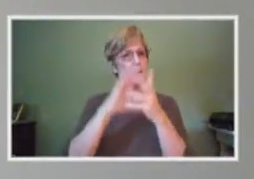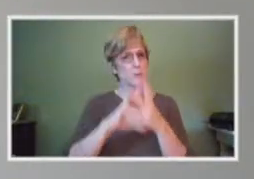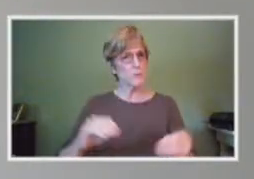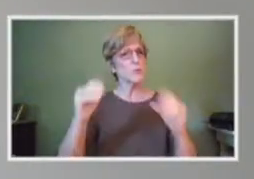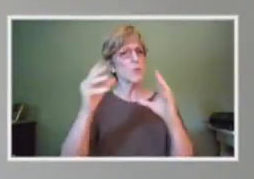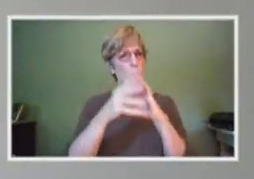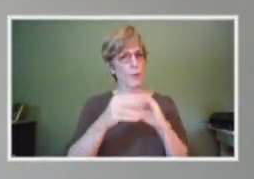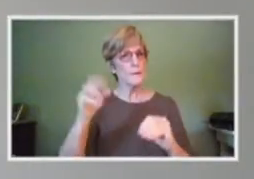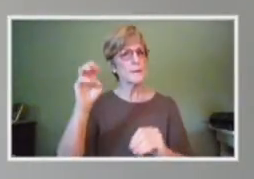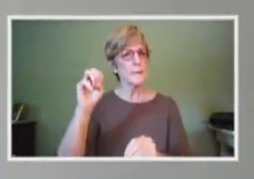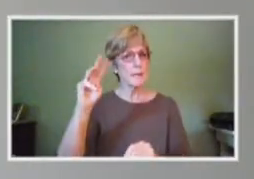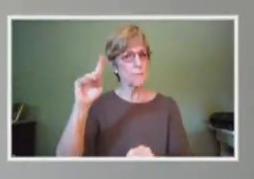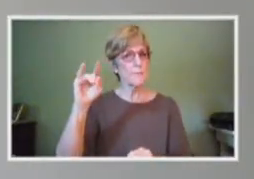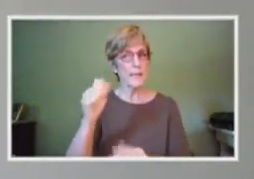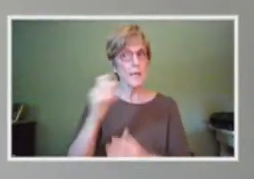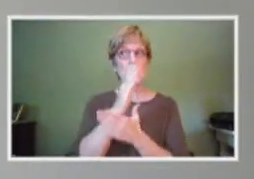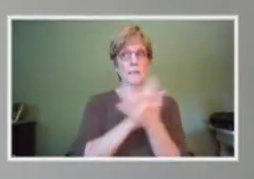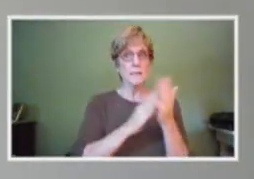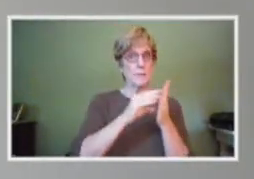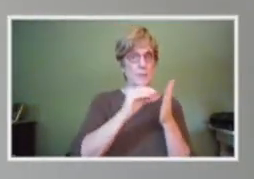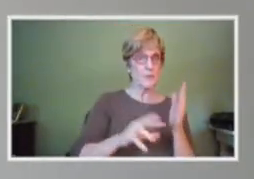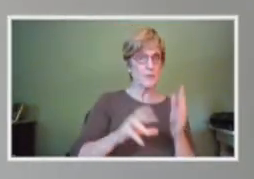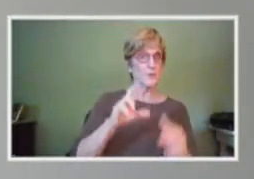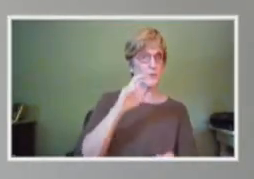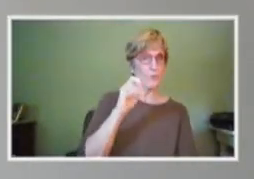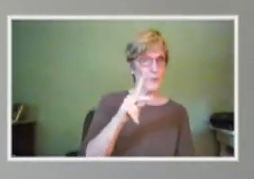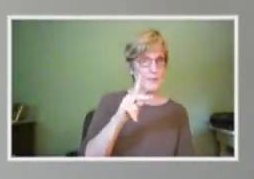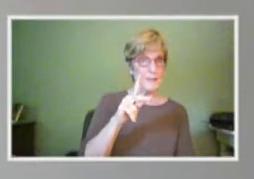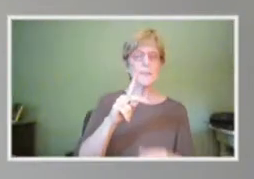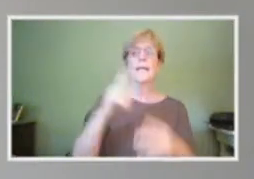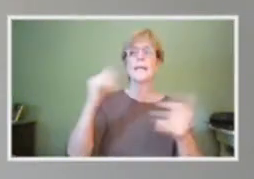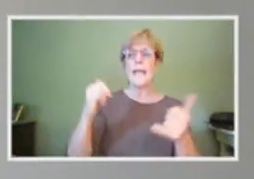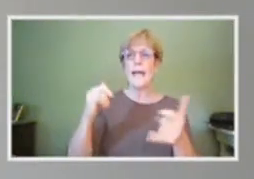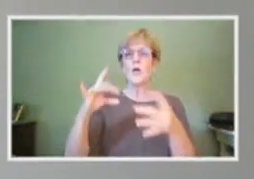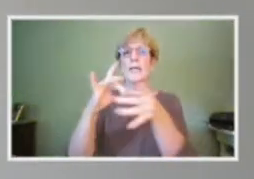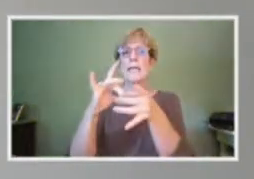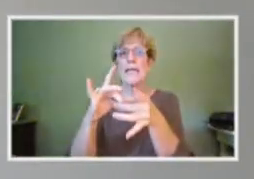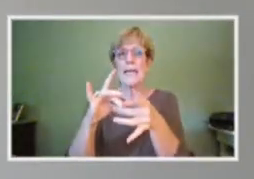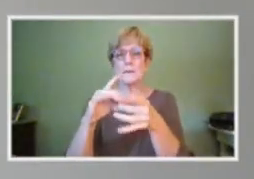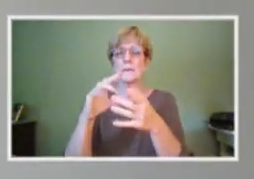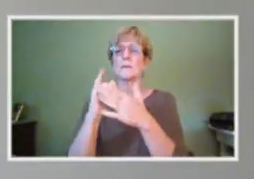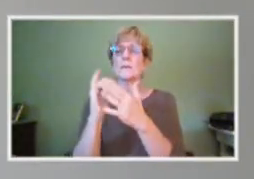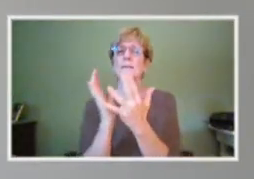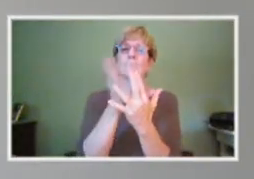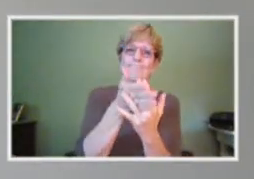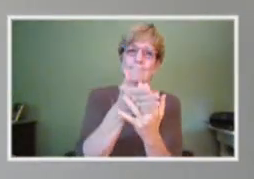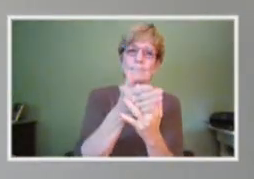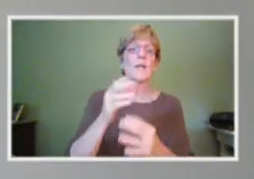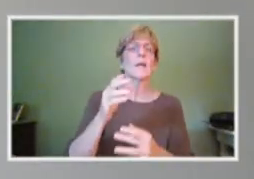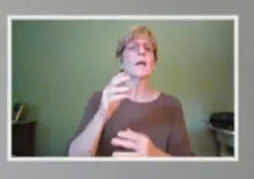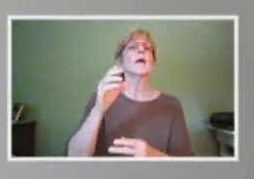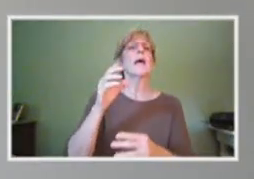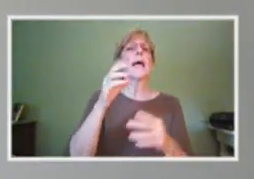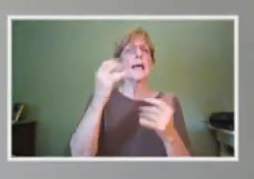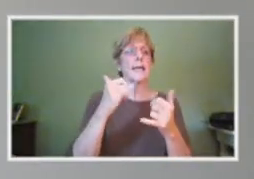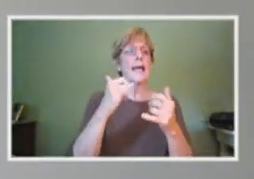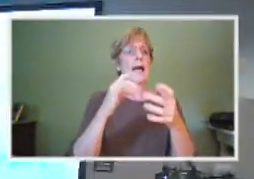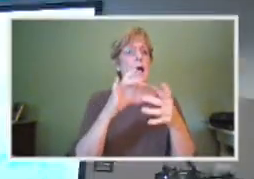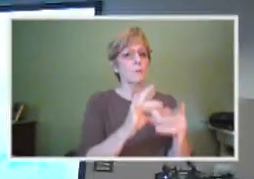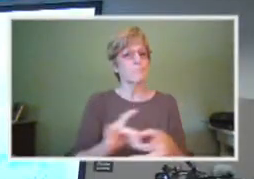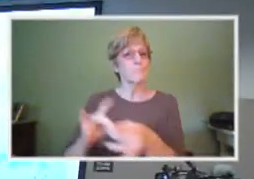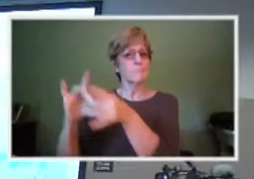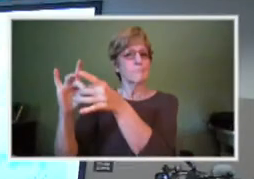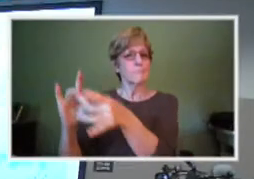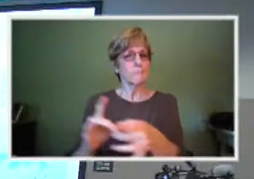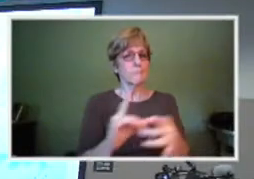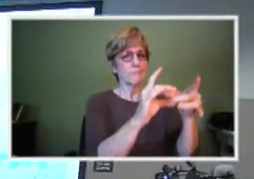at risk were able to connect with those individuals, those violence interrupters, those case managers, and it built a bridge to get them out of the challenges they found